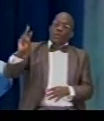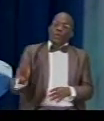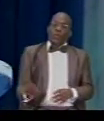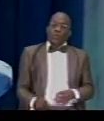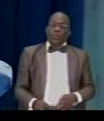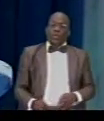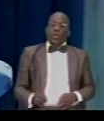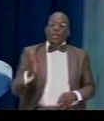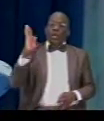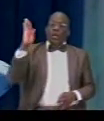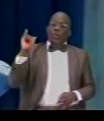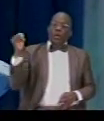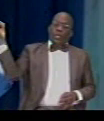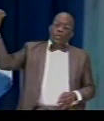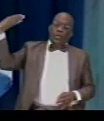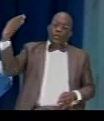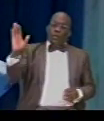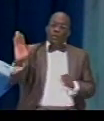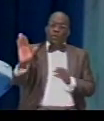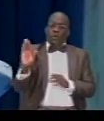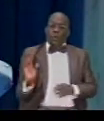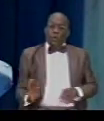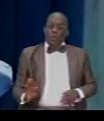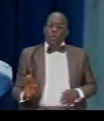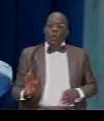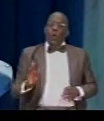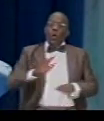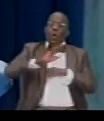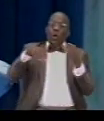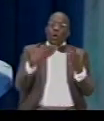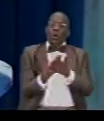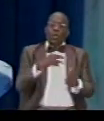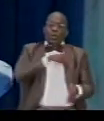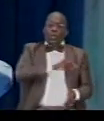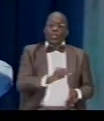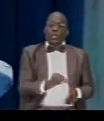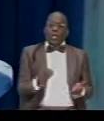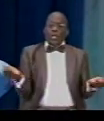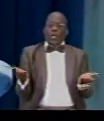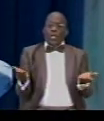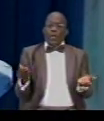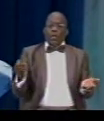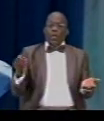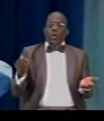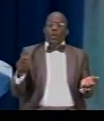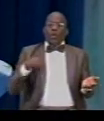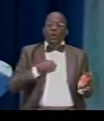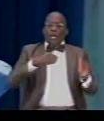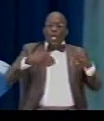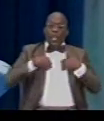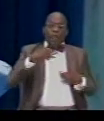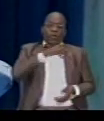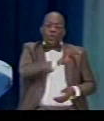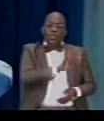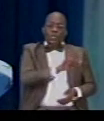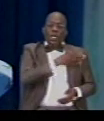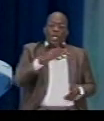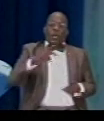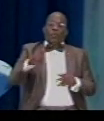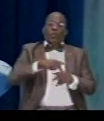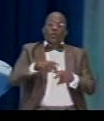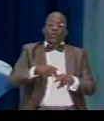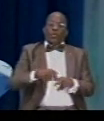ministers of God that are here and in other places, we're having the ministers and professional